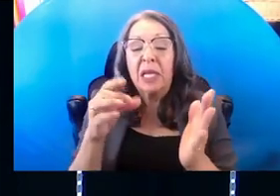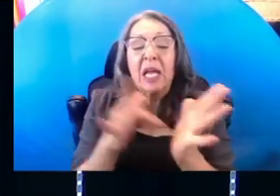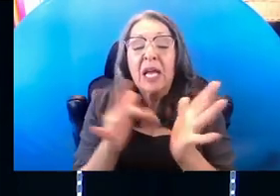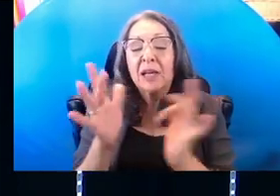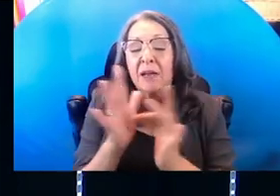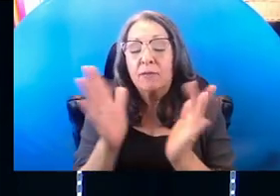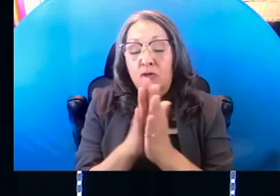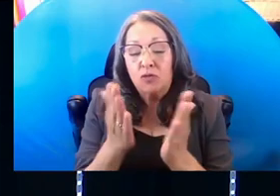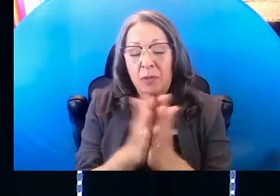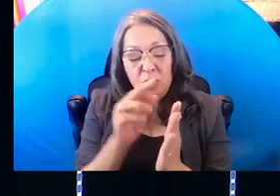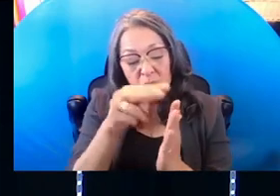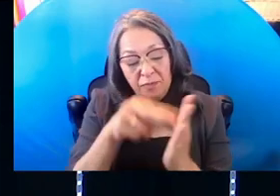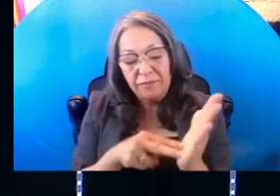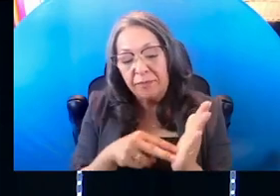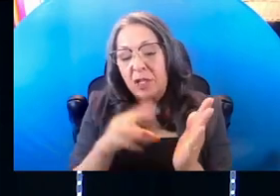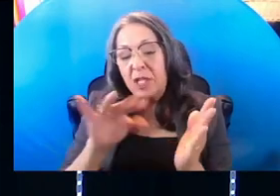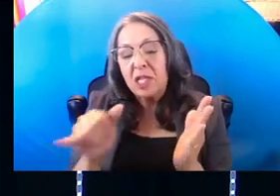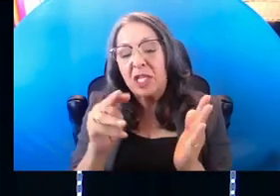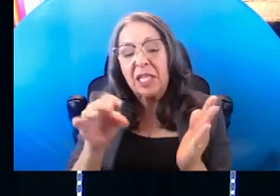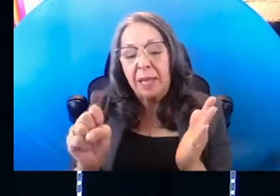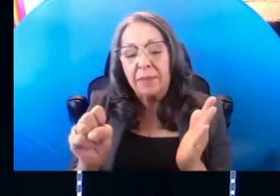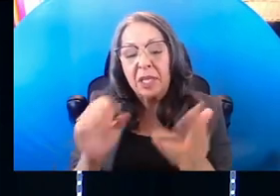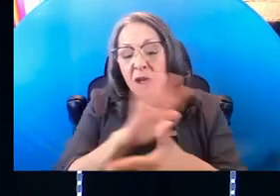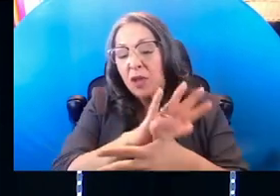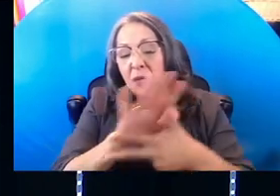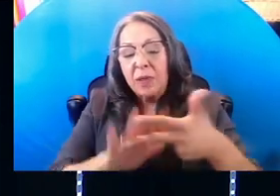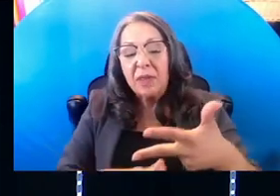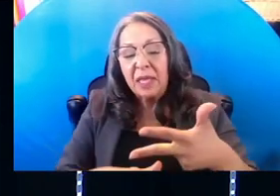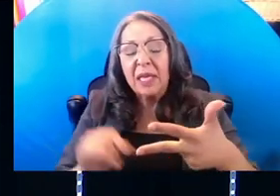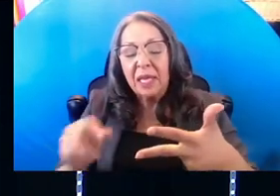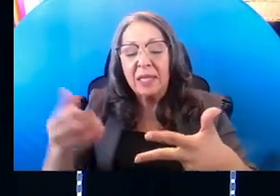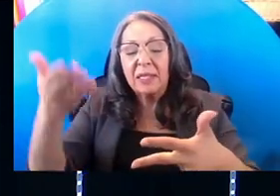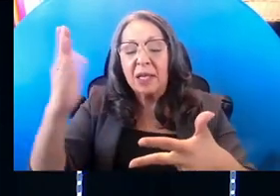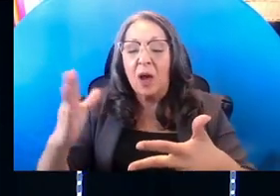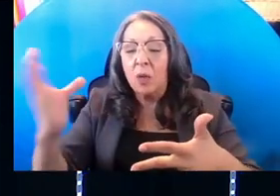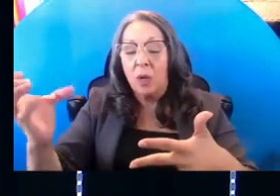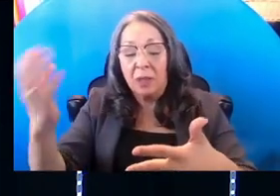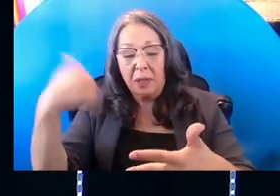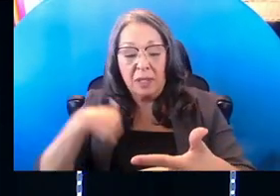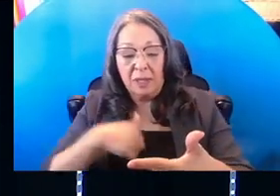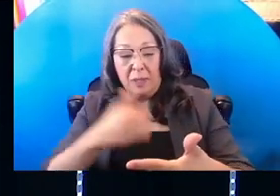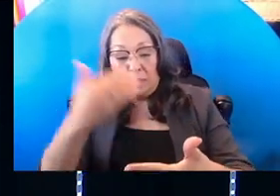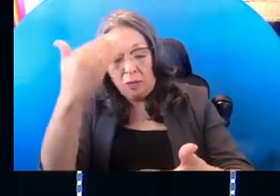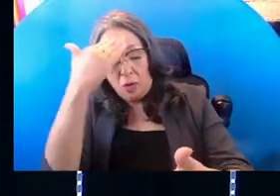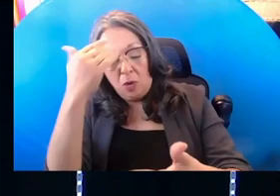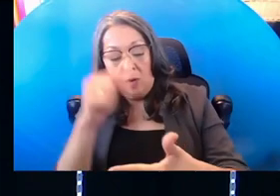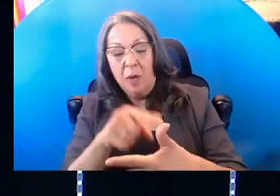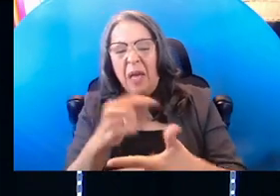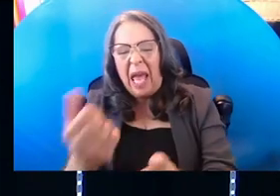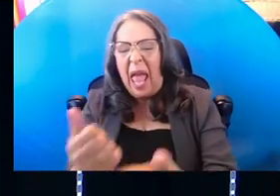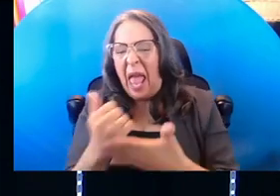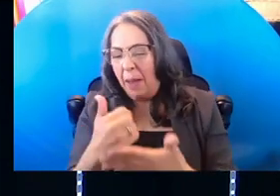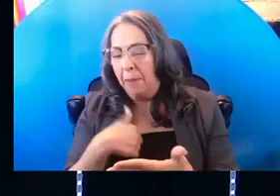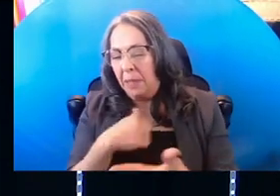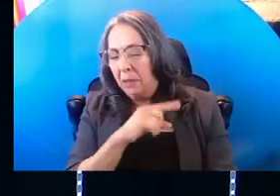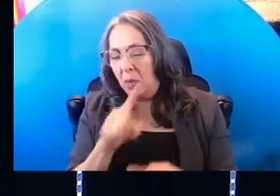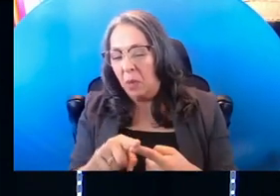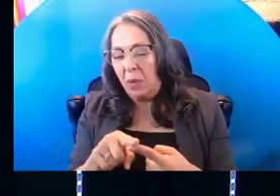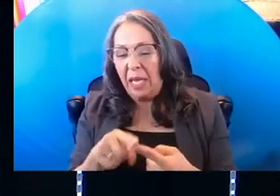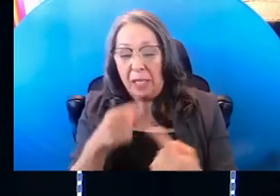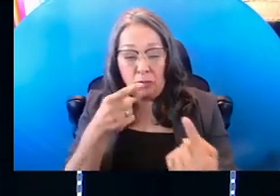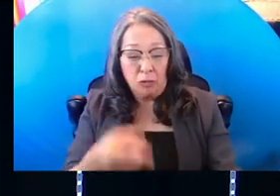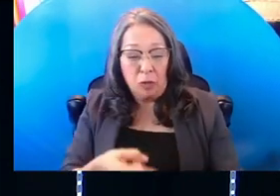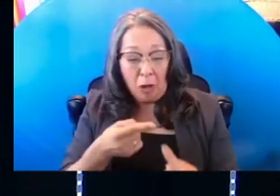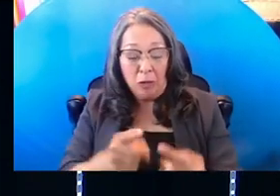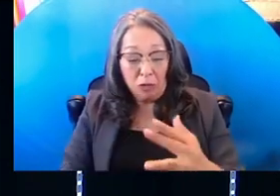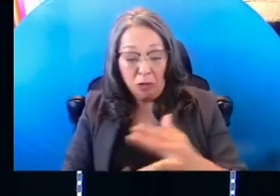James. And I believe there's three things, okay, the three things that God has laid in my heart for us to know today that can help us when trials come along and can help us